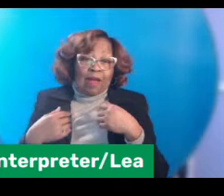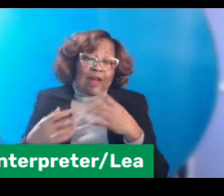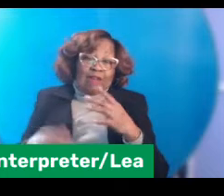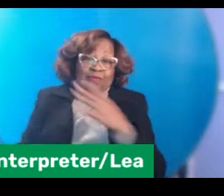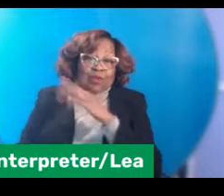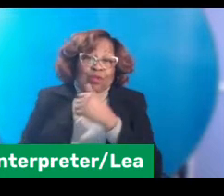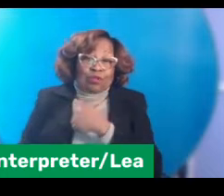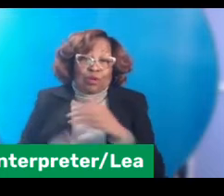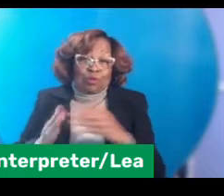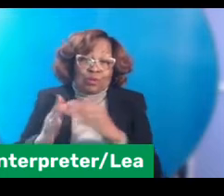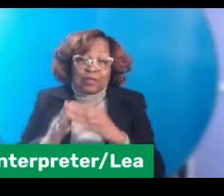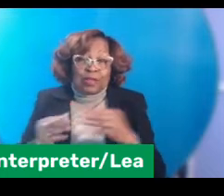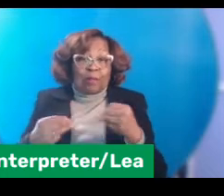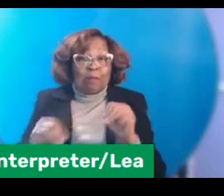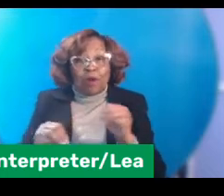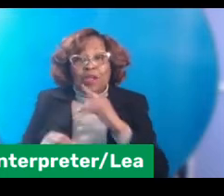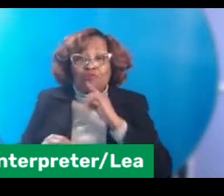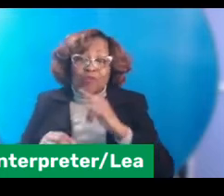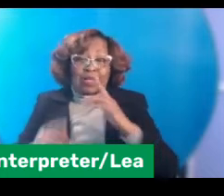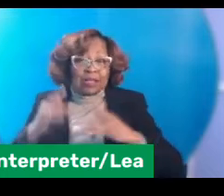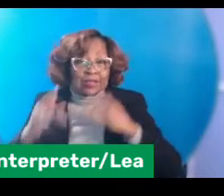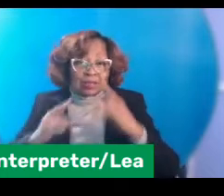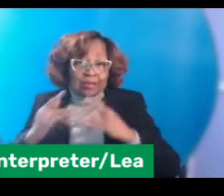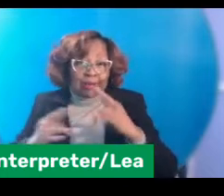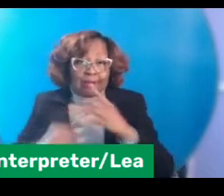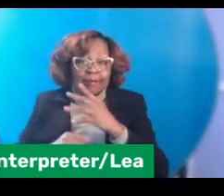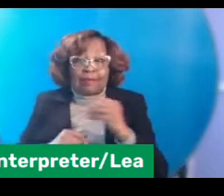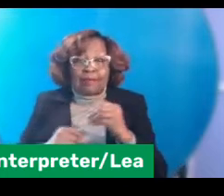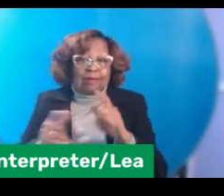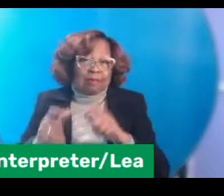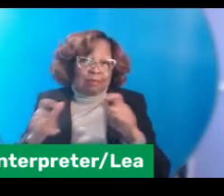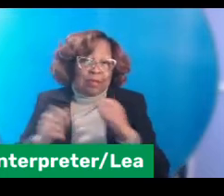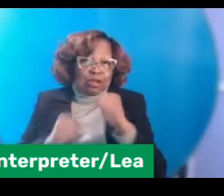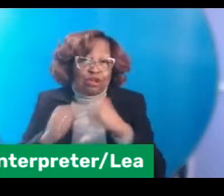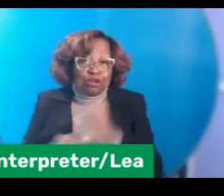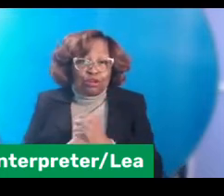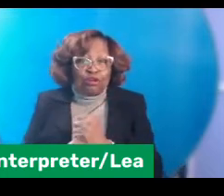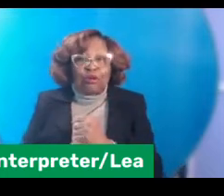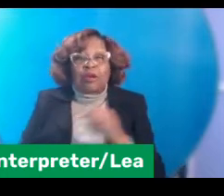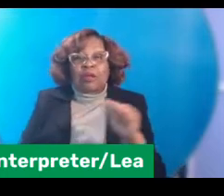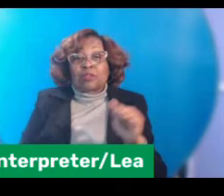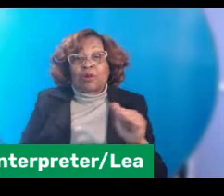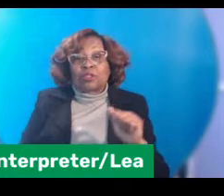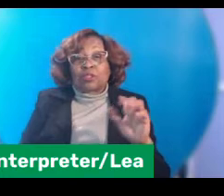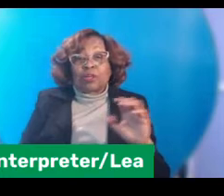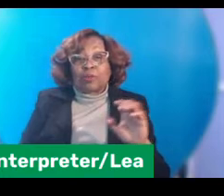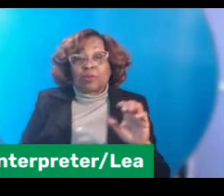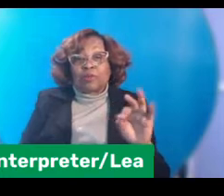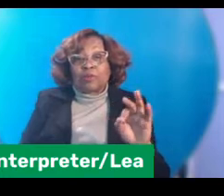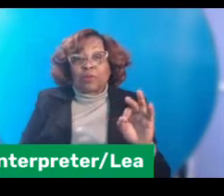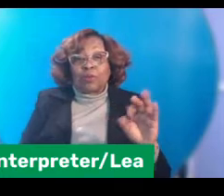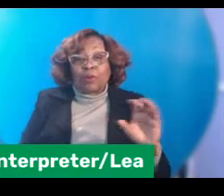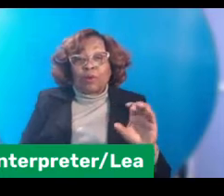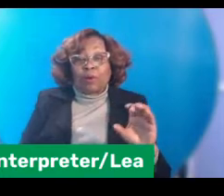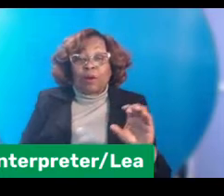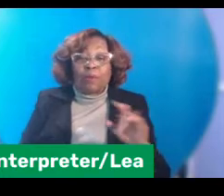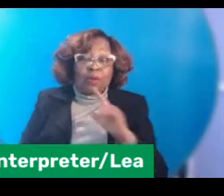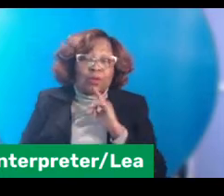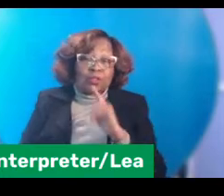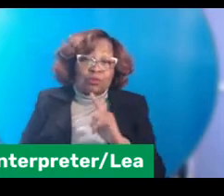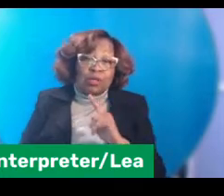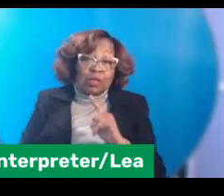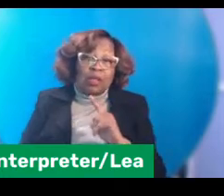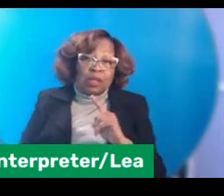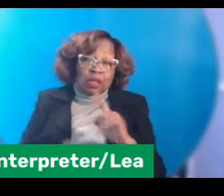and then really exciting and has had a big year is the Austin Community Food Co-op, which is